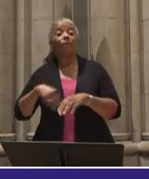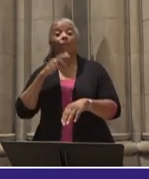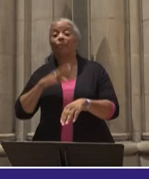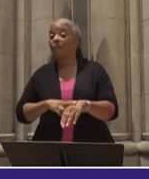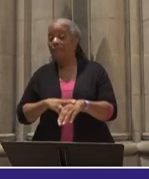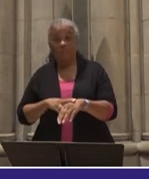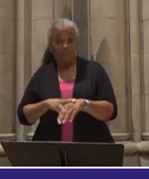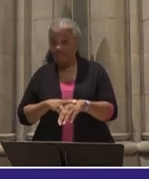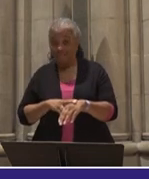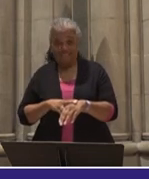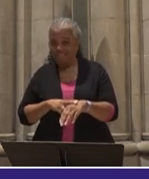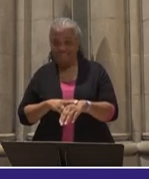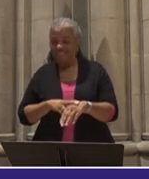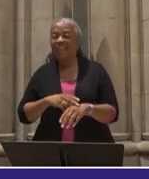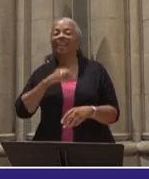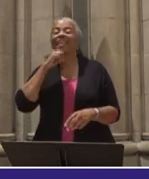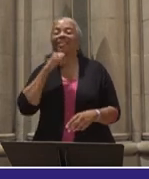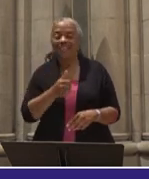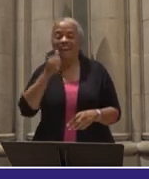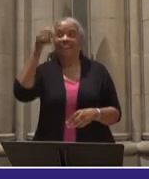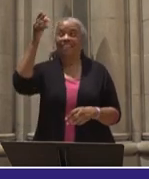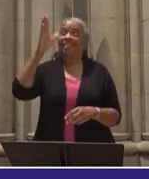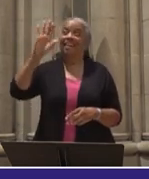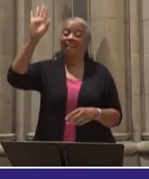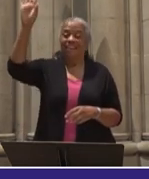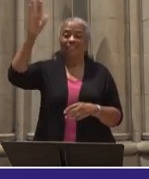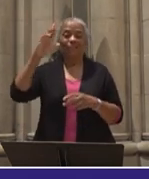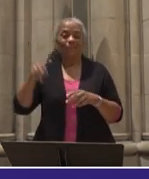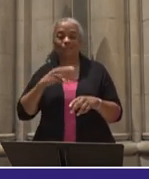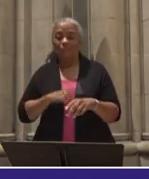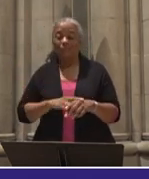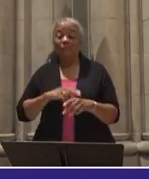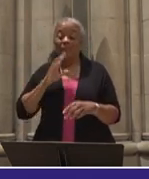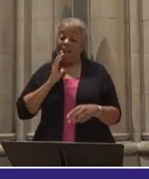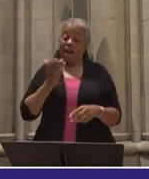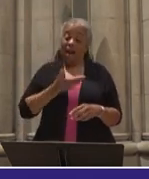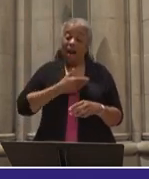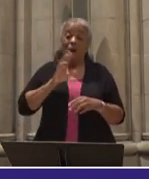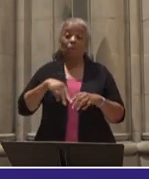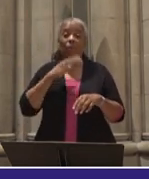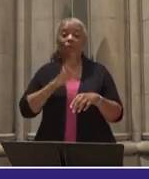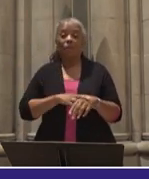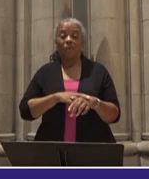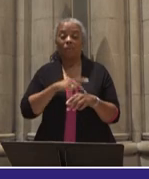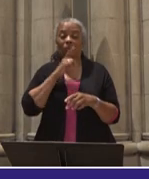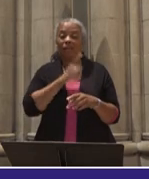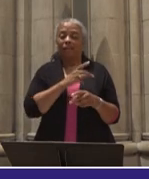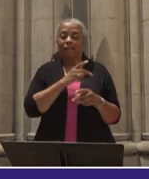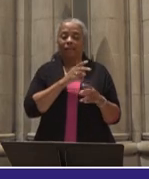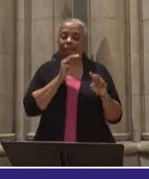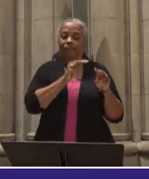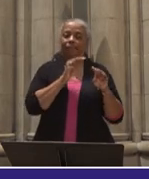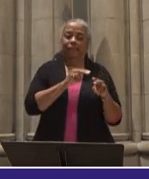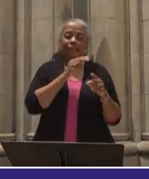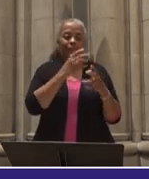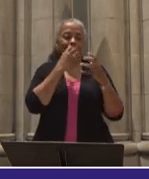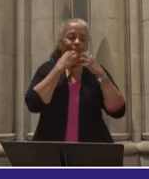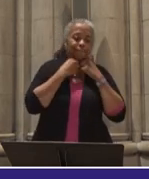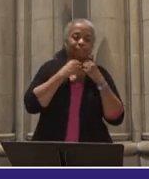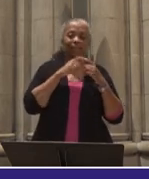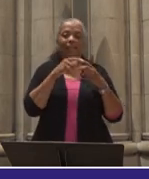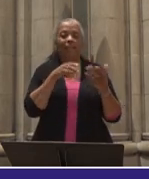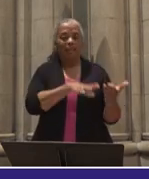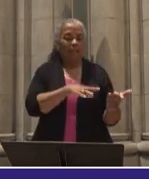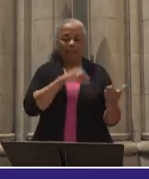not God's normal. For ours is a normal that nurtures death, not life, for far too many